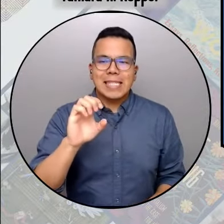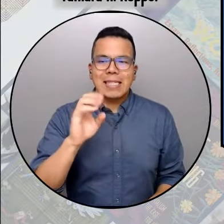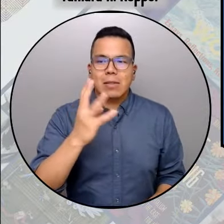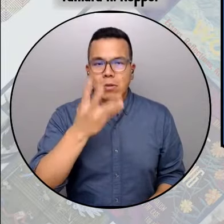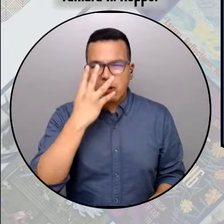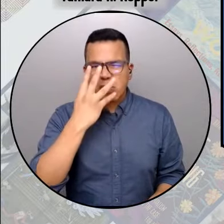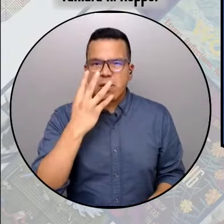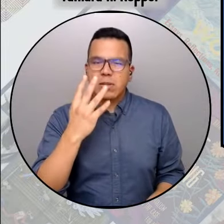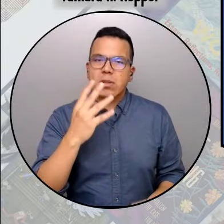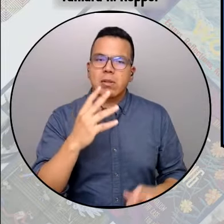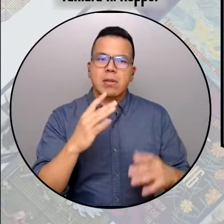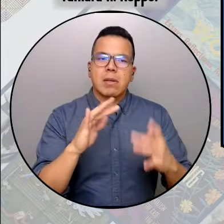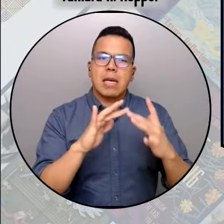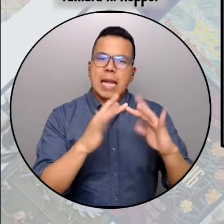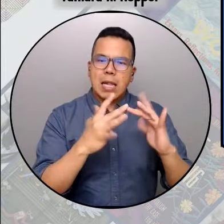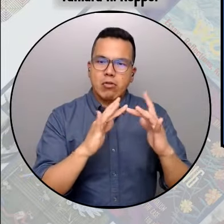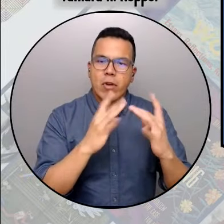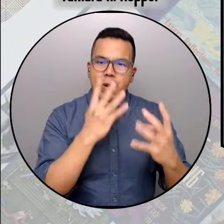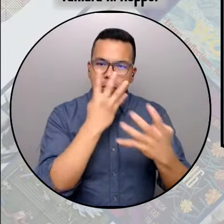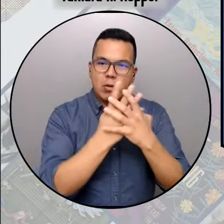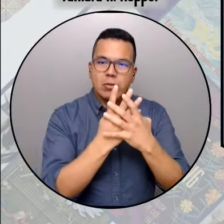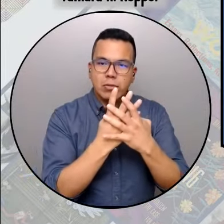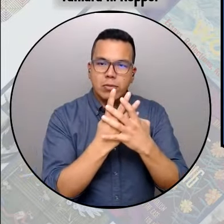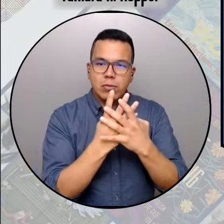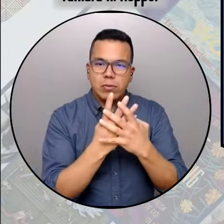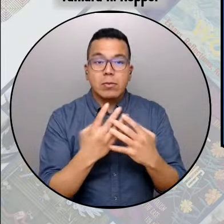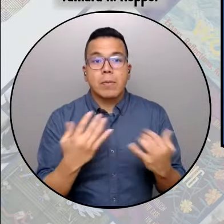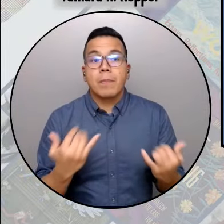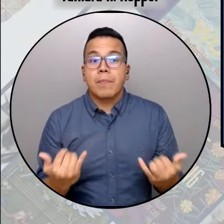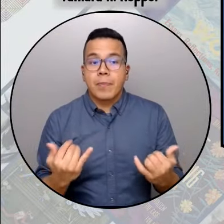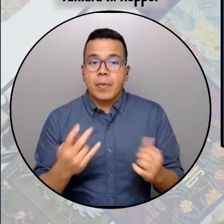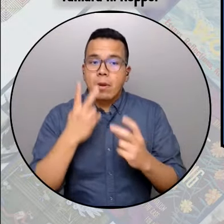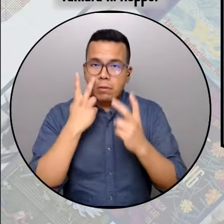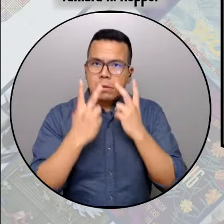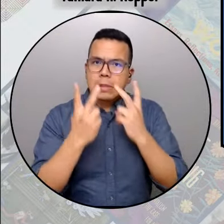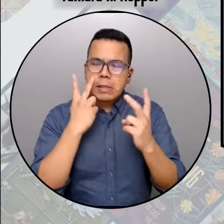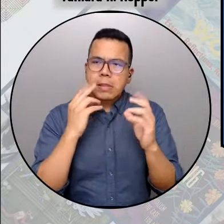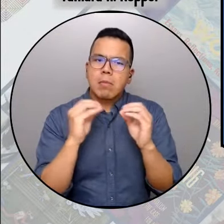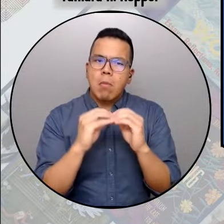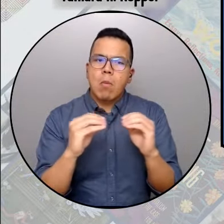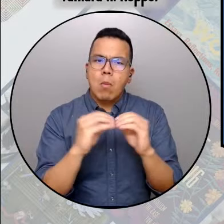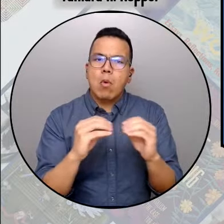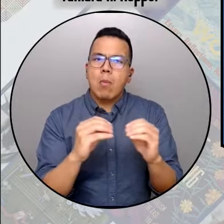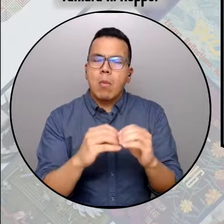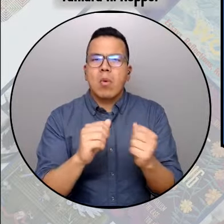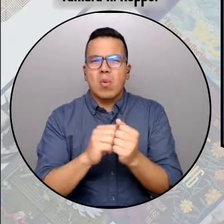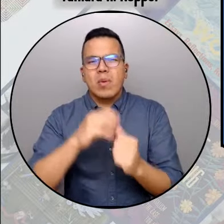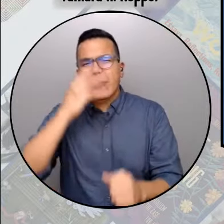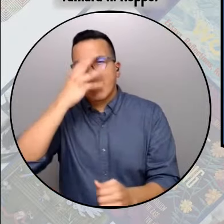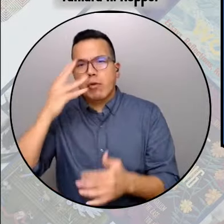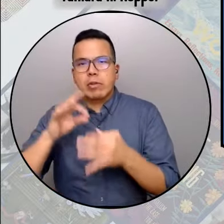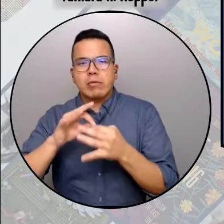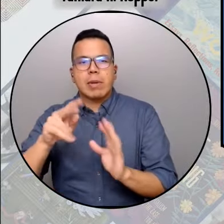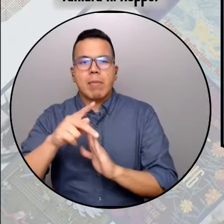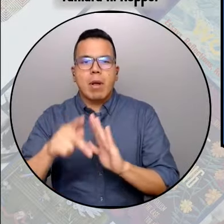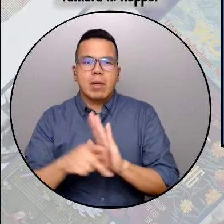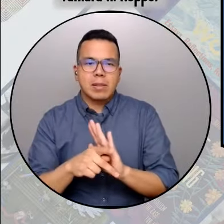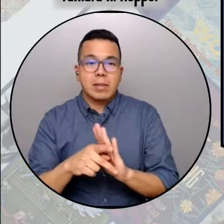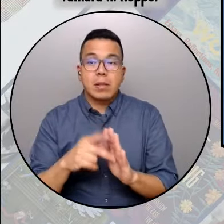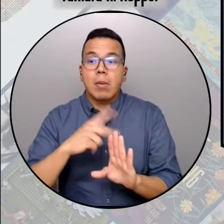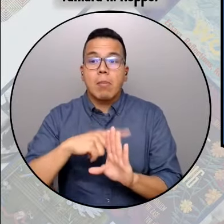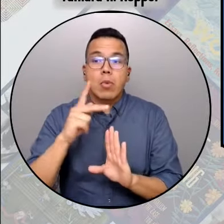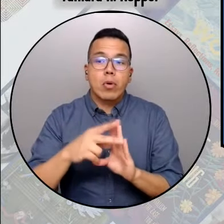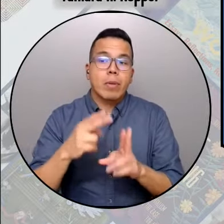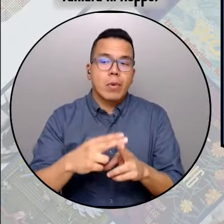electronic incarceration, you're seeing kind of similar things with immigration enforcement in this ATD program.